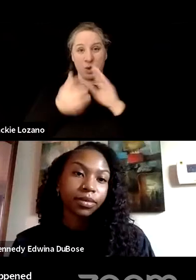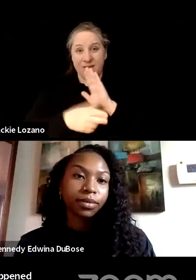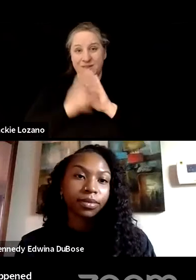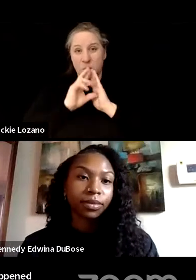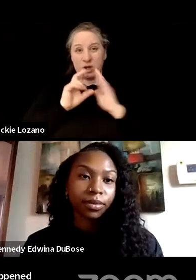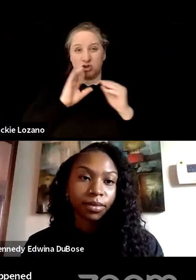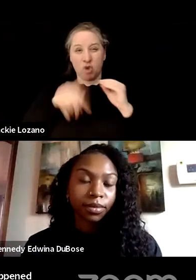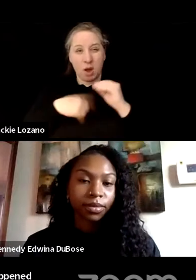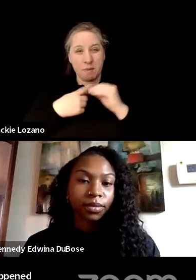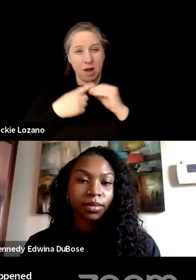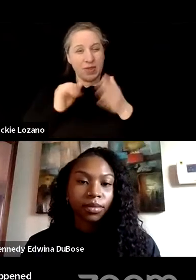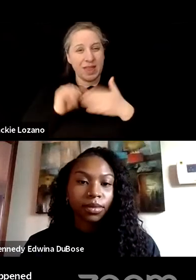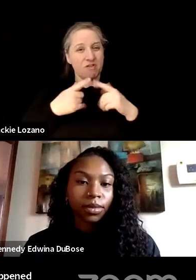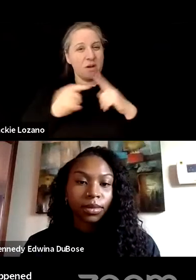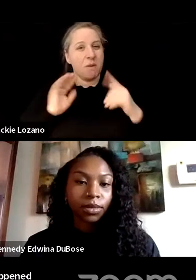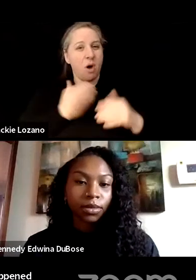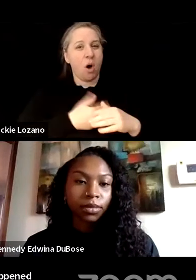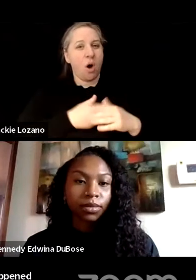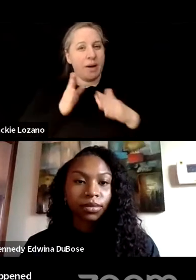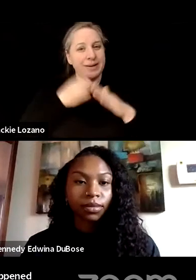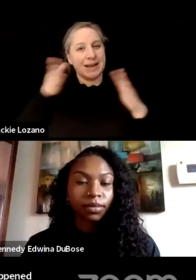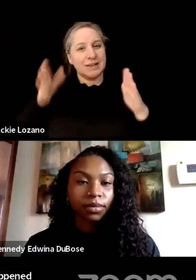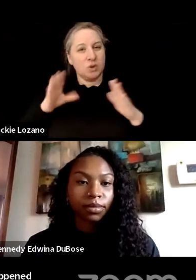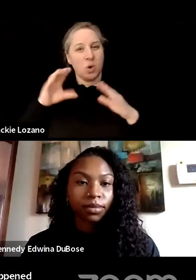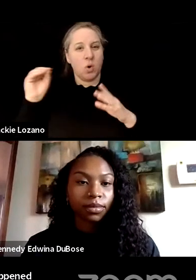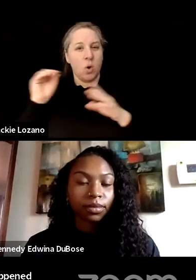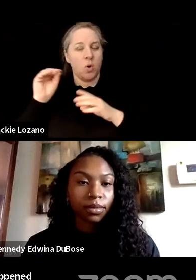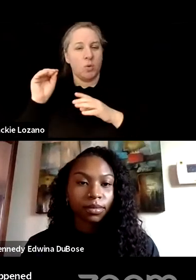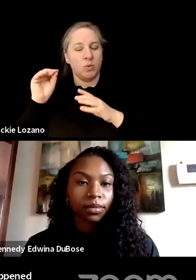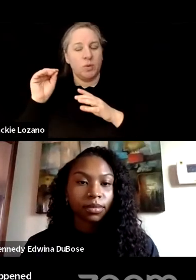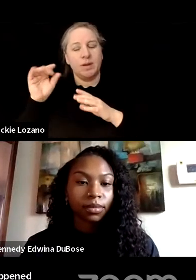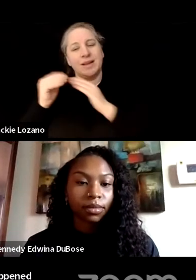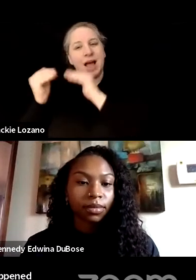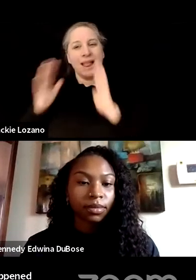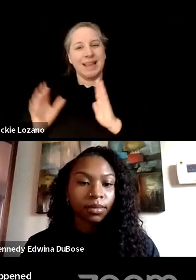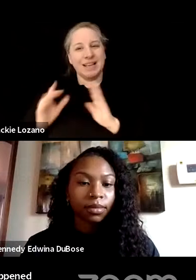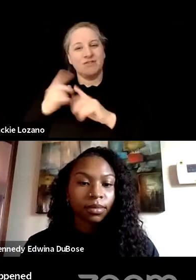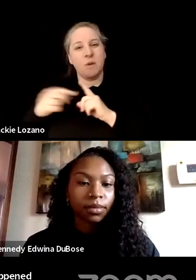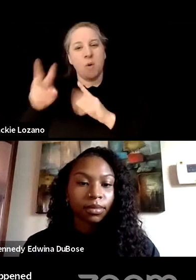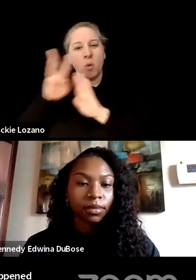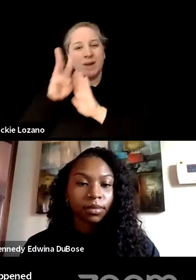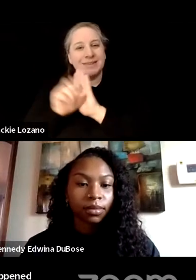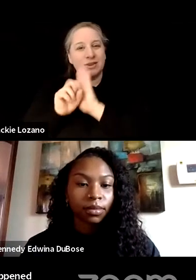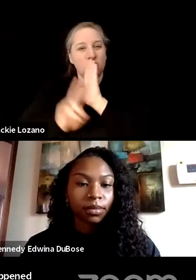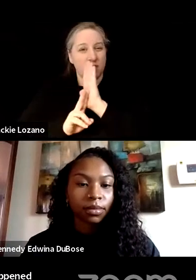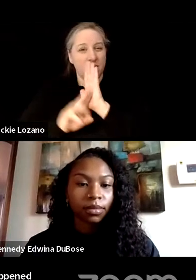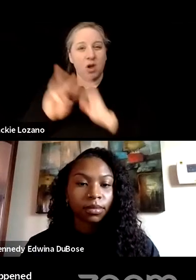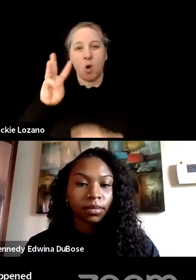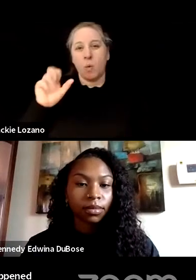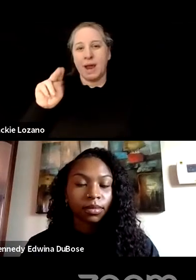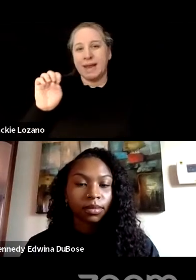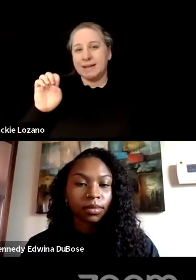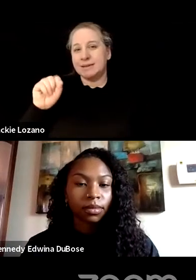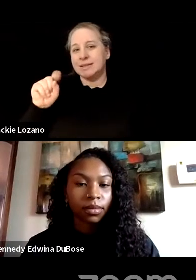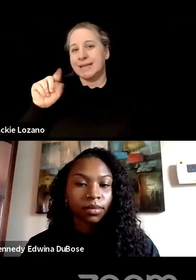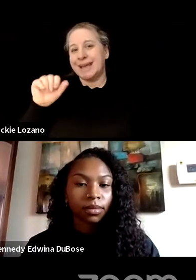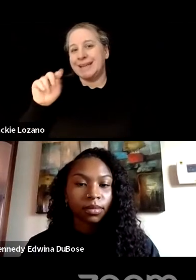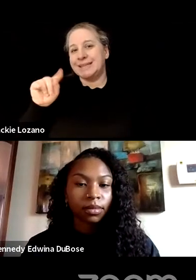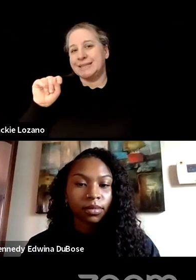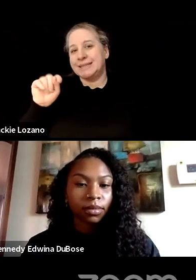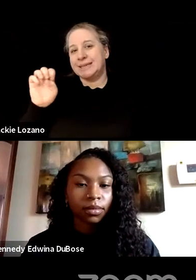is from our next door colleagues at Wayne State University. I would like to give a shout out to Dr. Danielle Knuckles. But